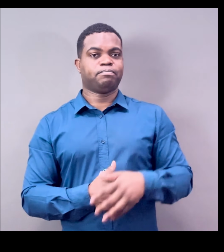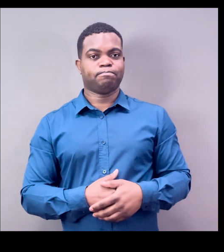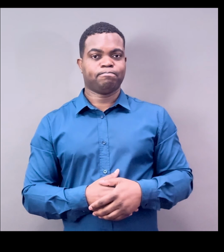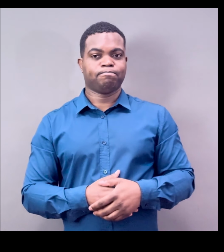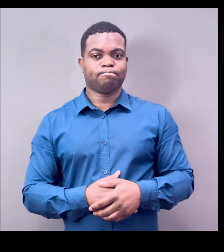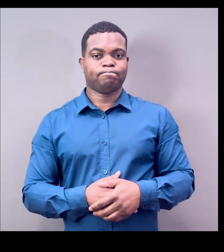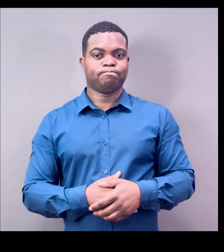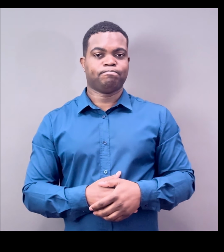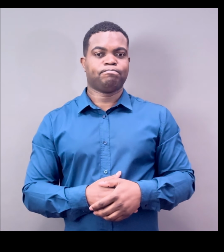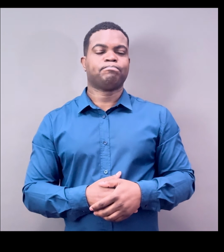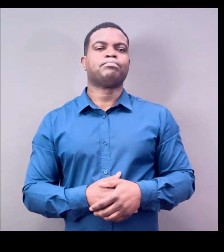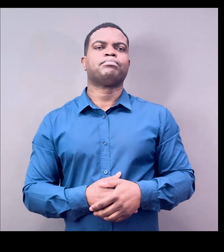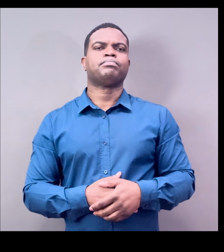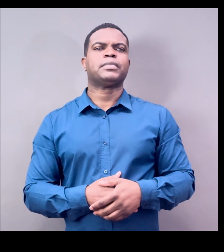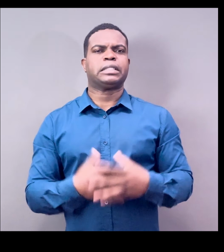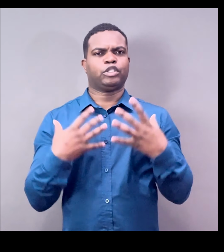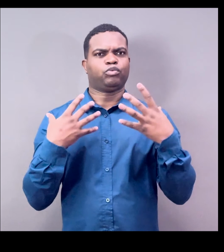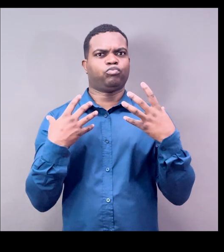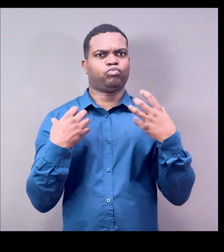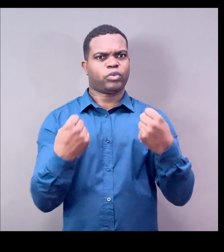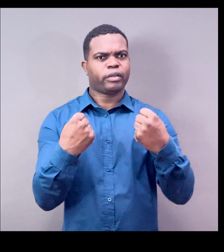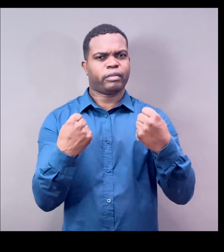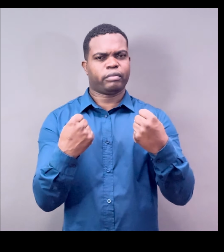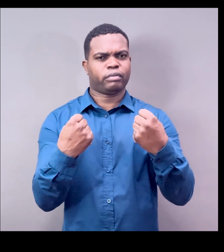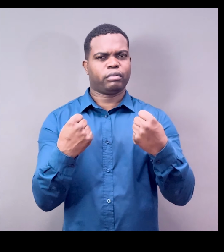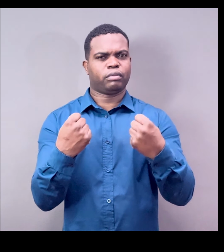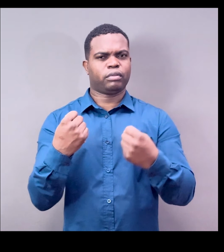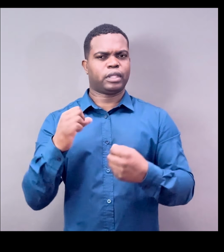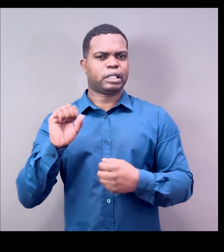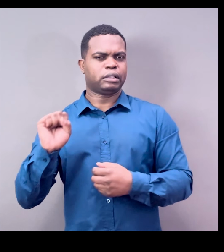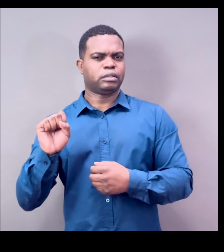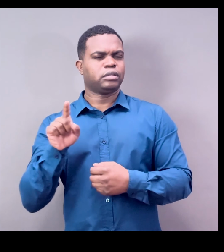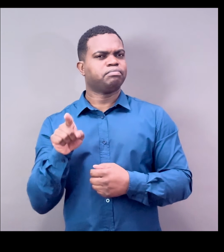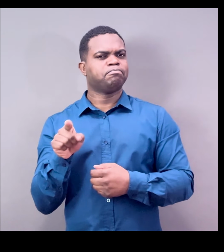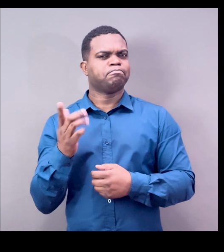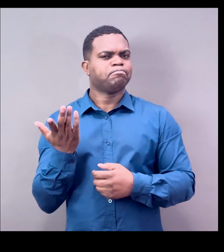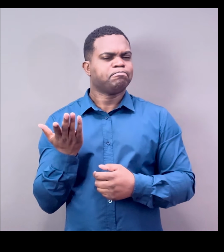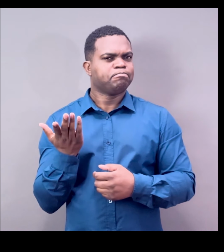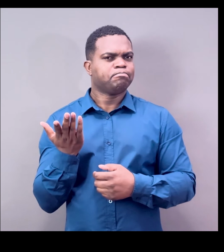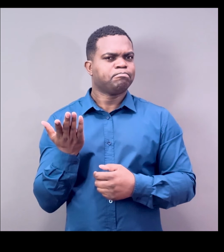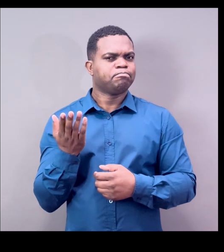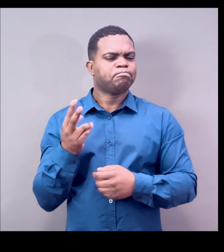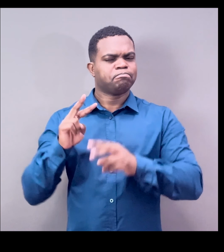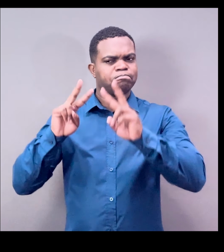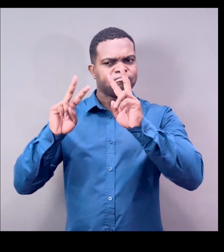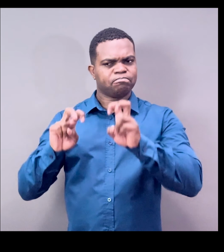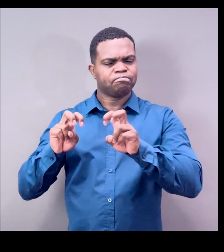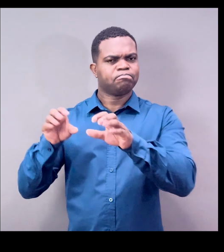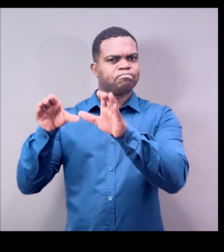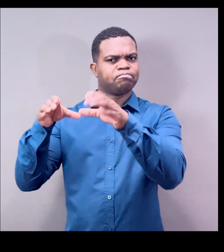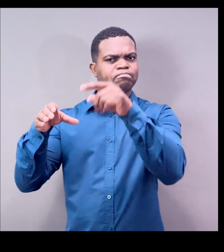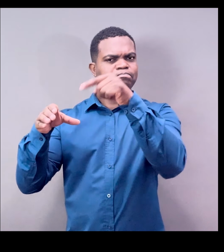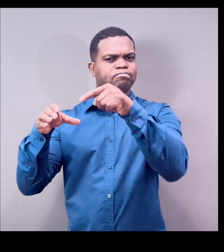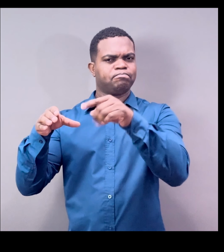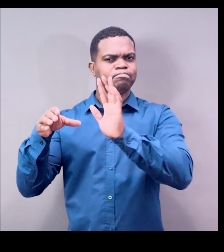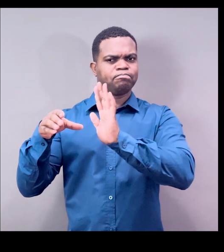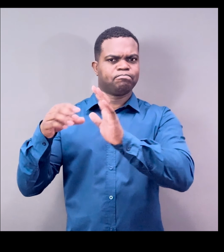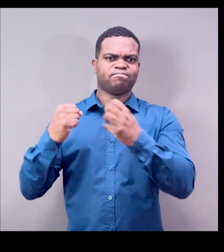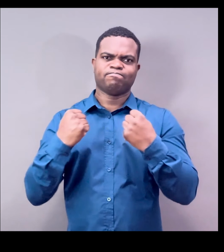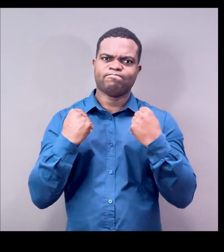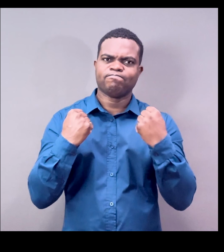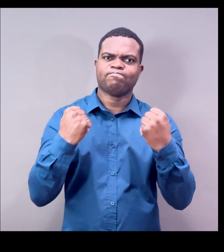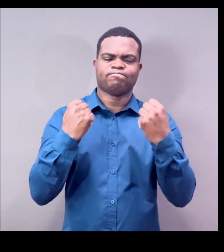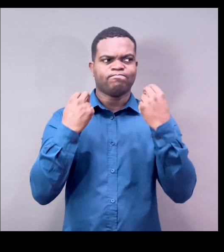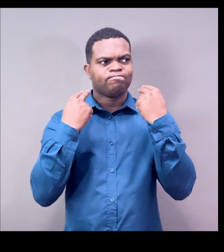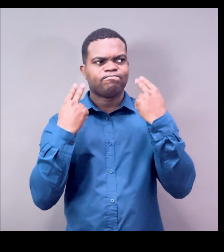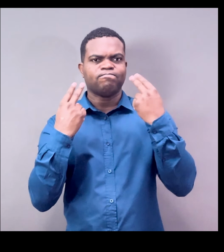threats. Now, looking at their strengths, you may want to see what is their strength and how can their strength contribute to